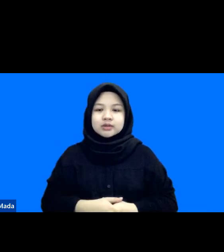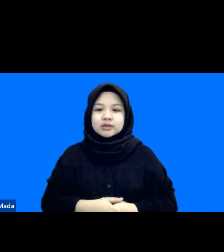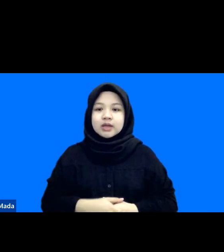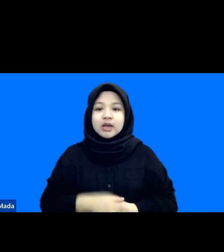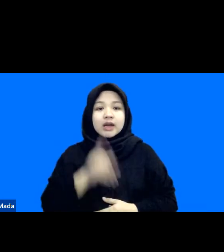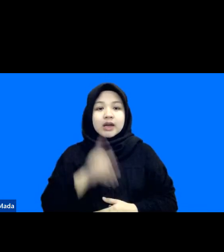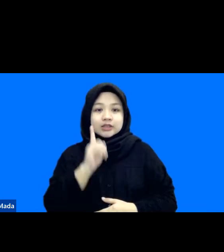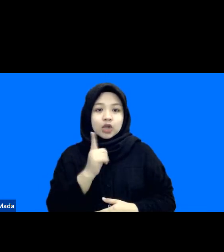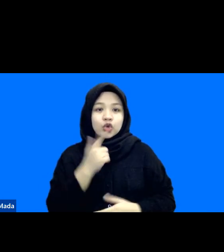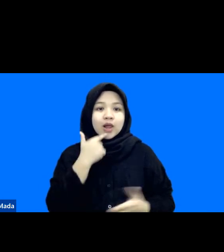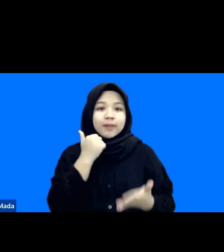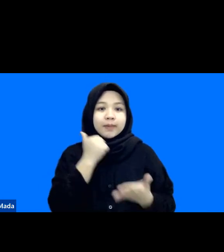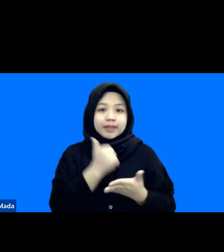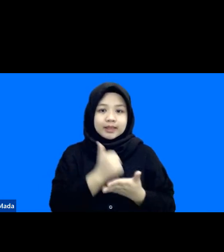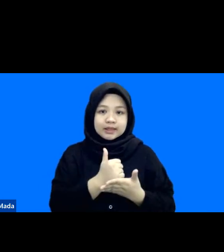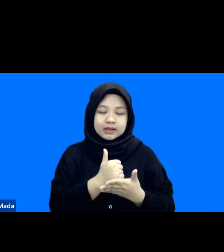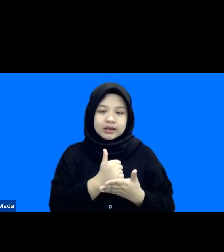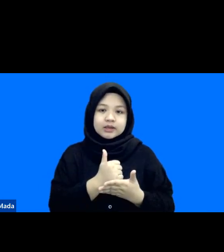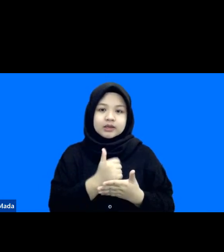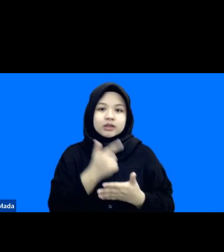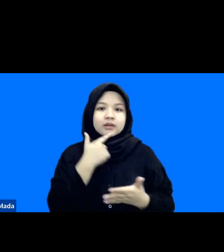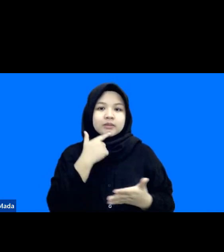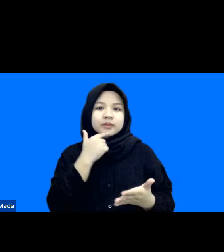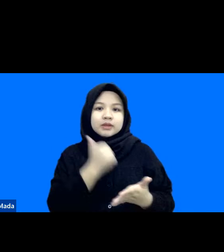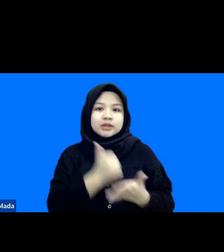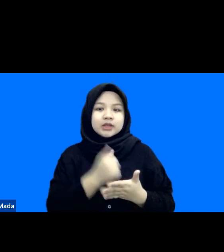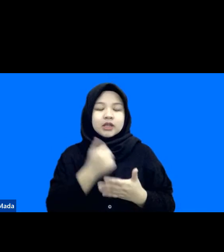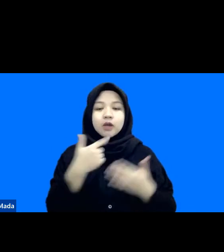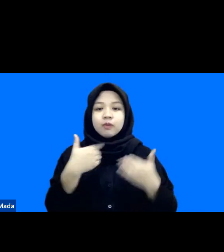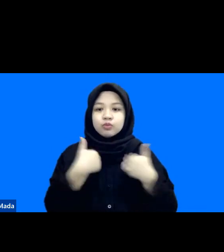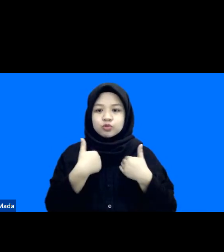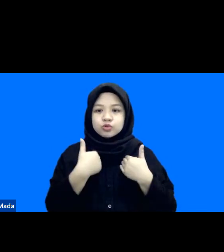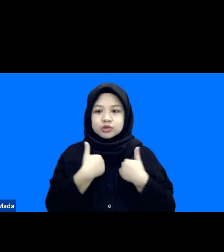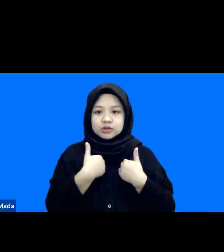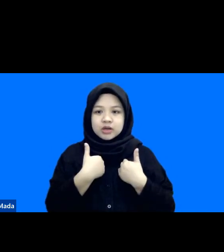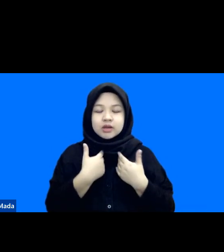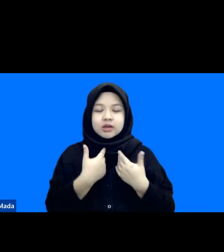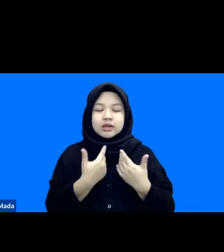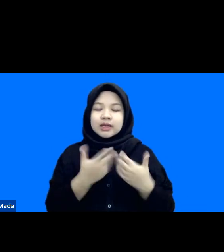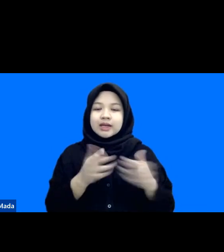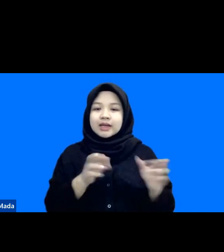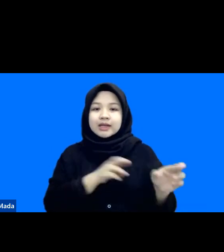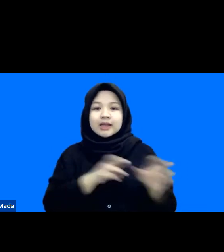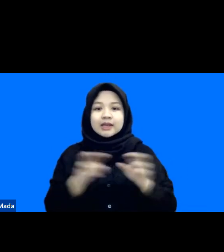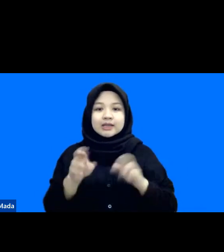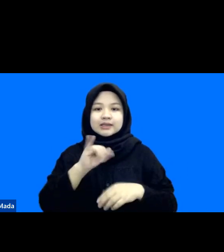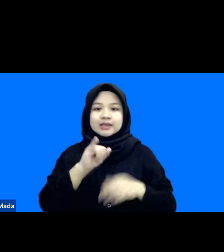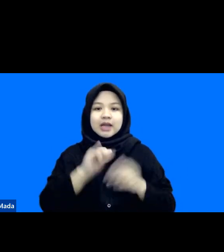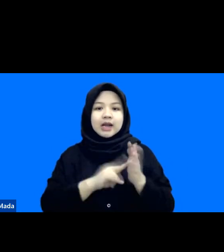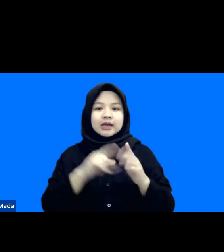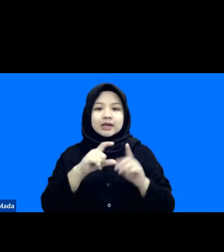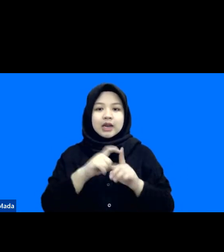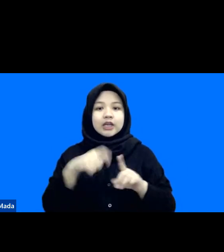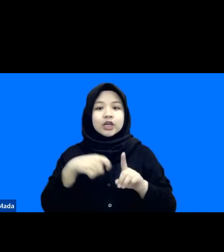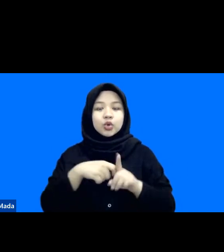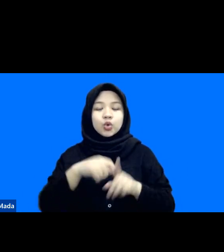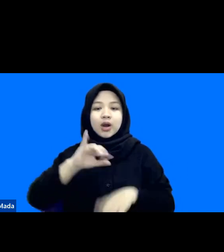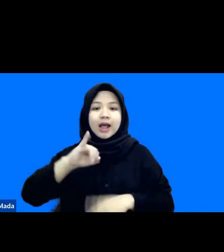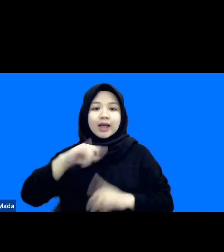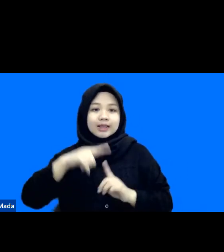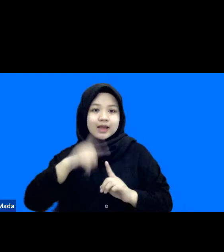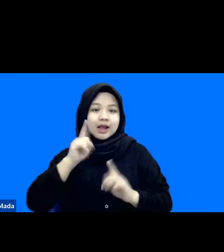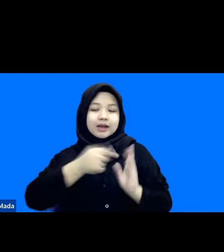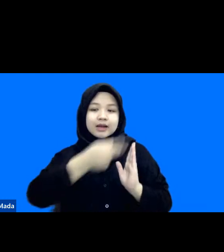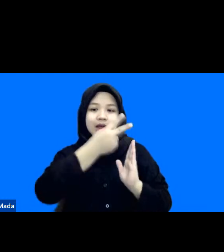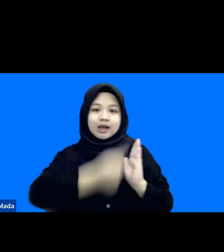the importance of having solid ICT master plans in place that are budgeted, that have clear accountabilities